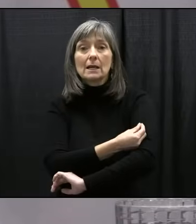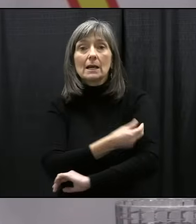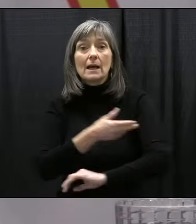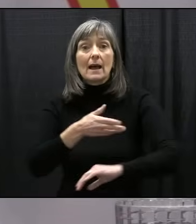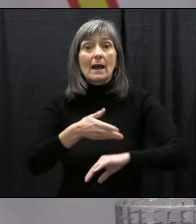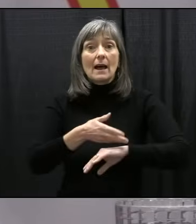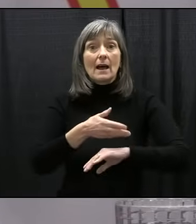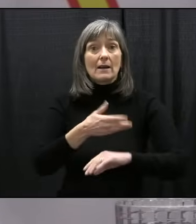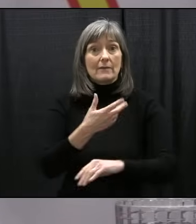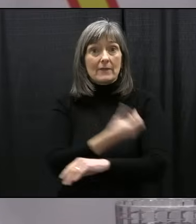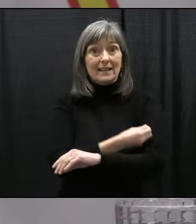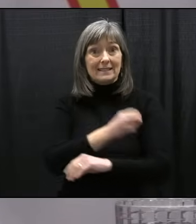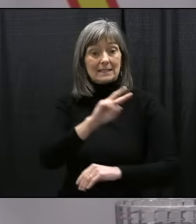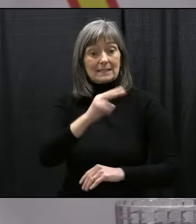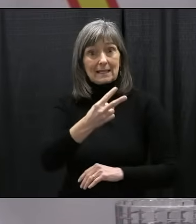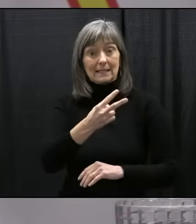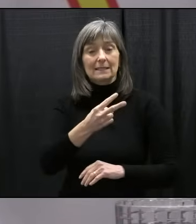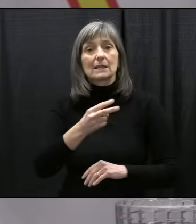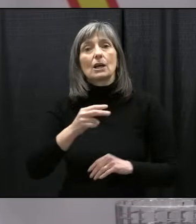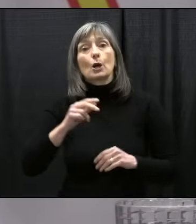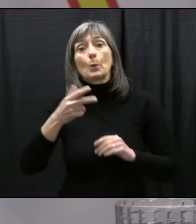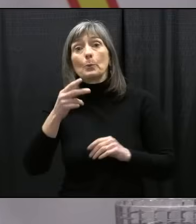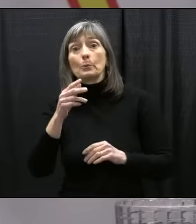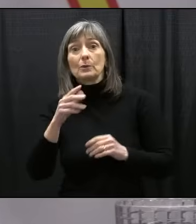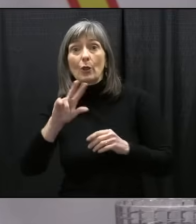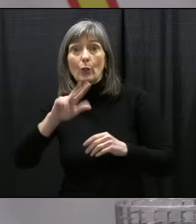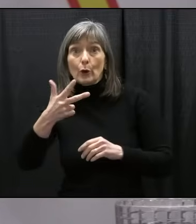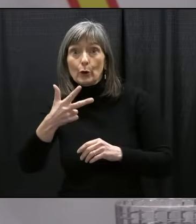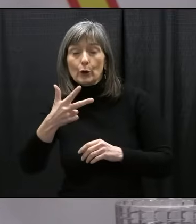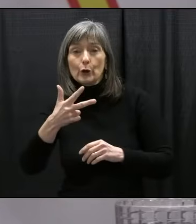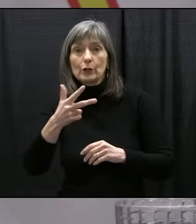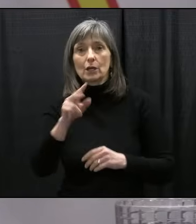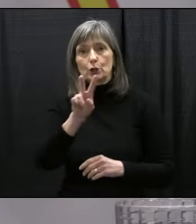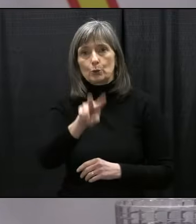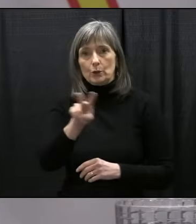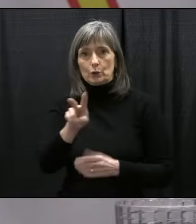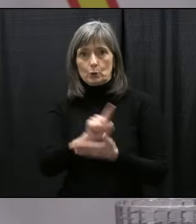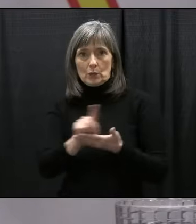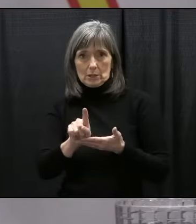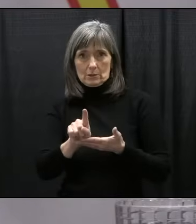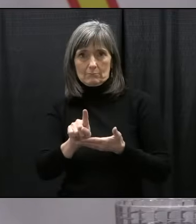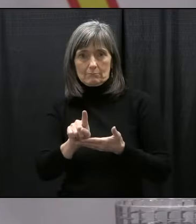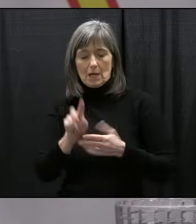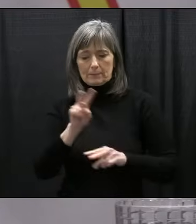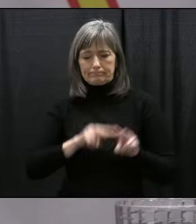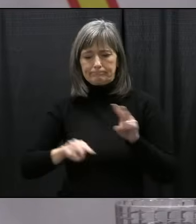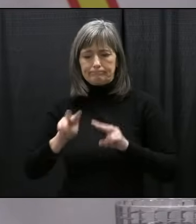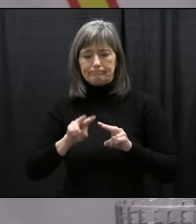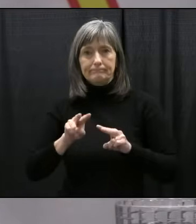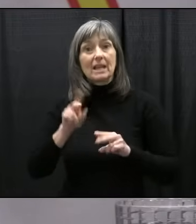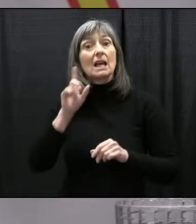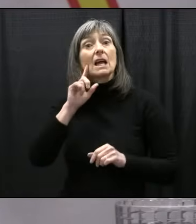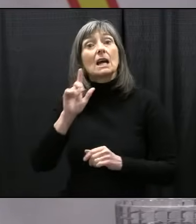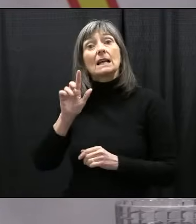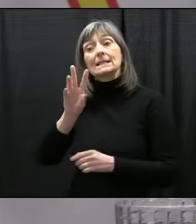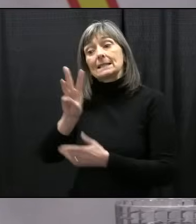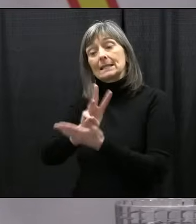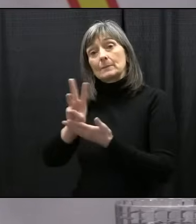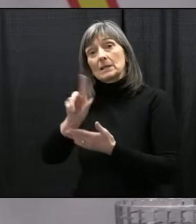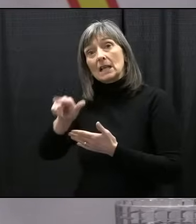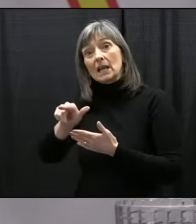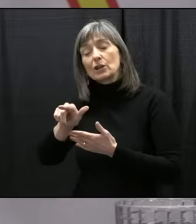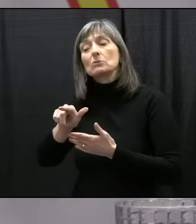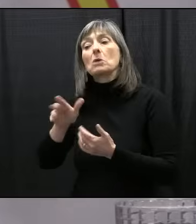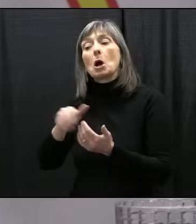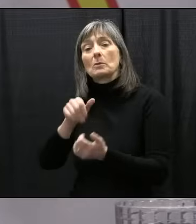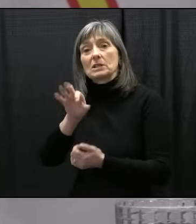their COVID-19 vaccine. This is, in my estimation, the sweet spot. At the 6-month threshold, almost 95,000 people